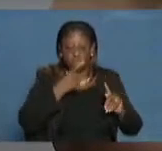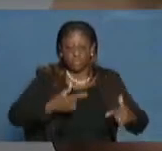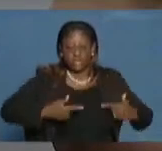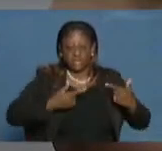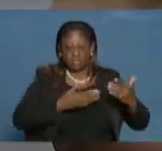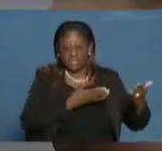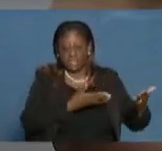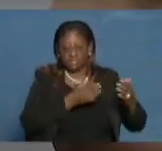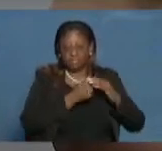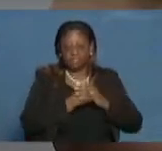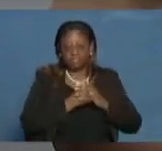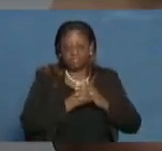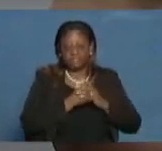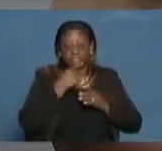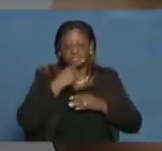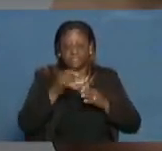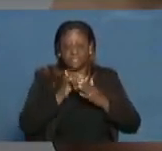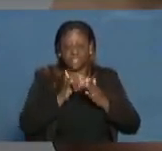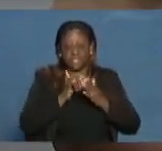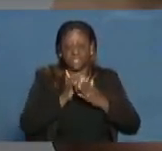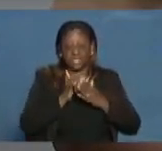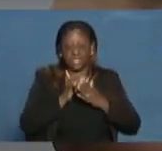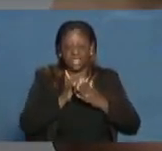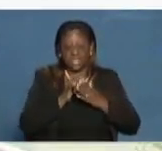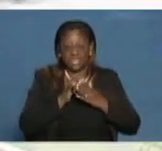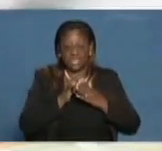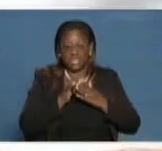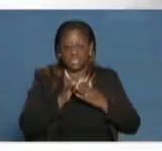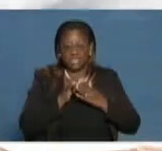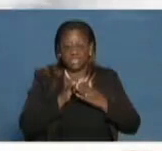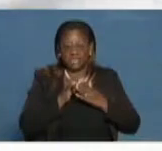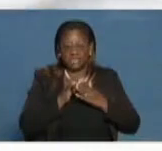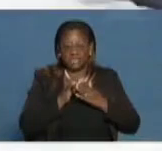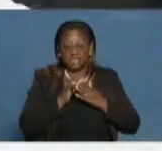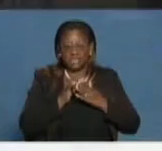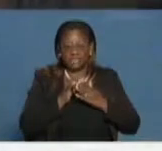risk of issues and violence.